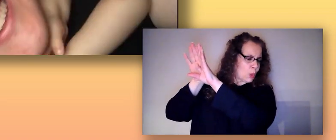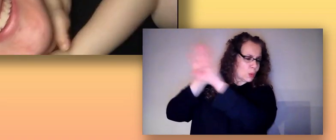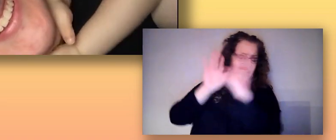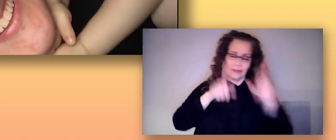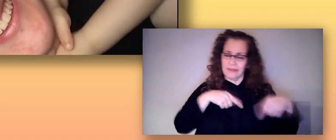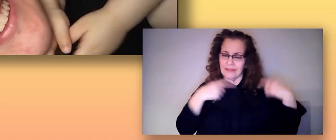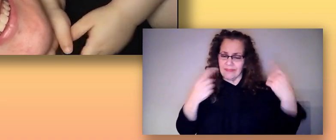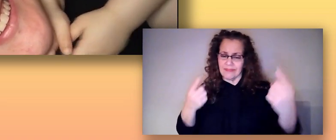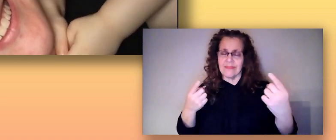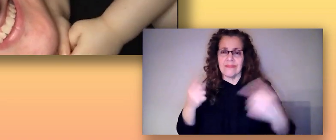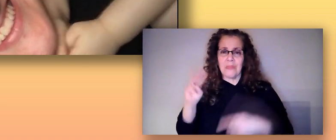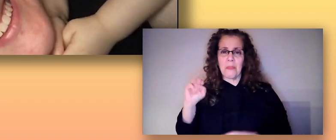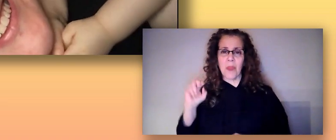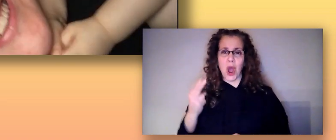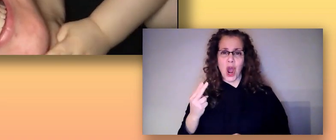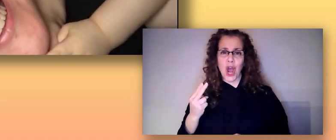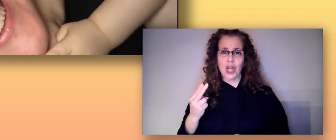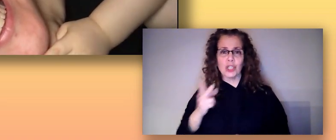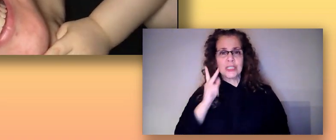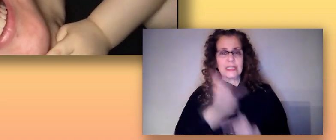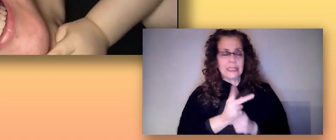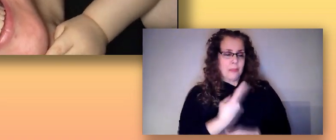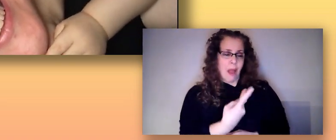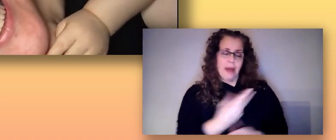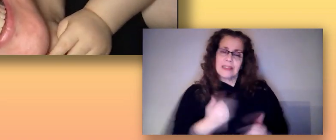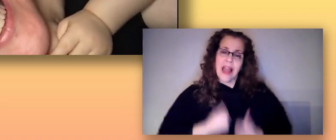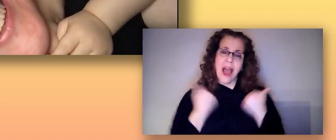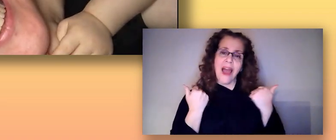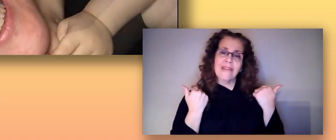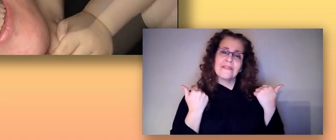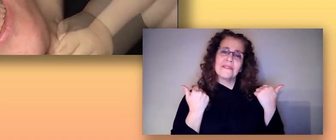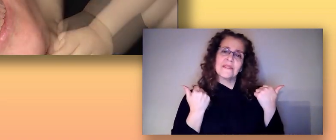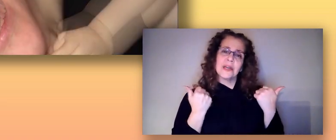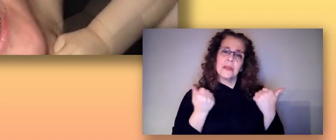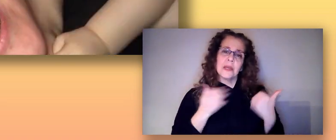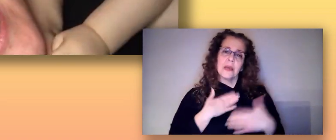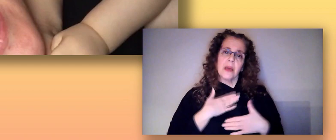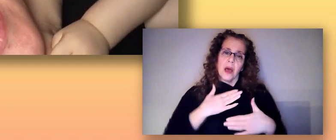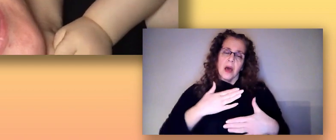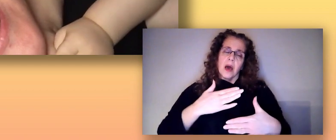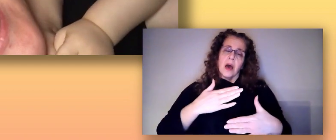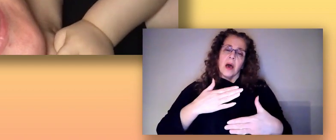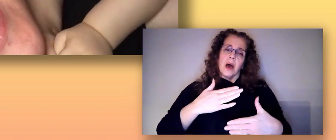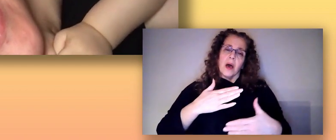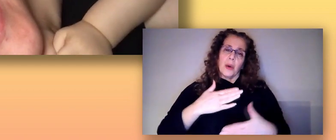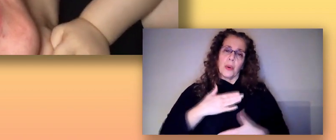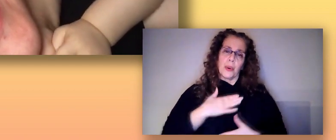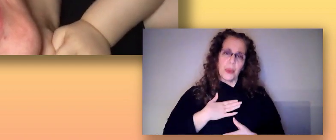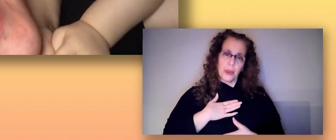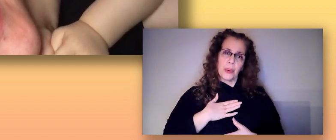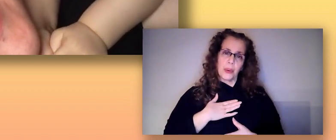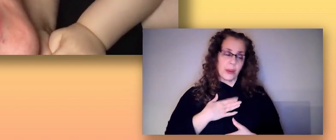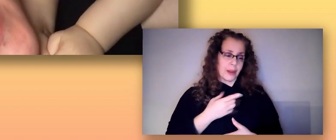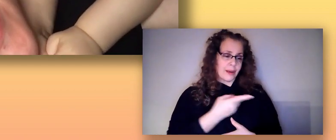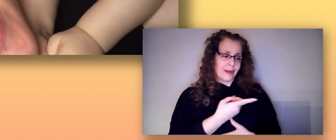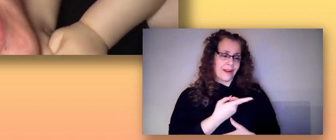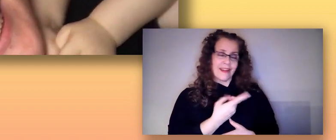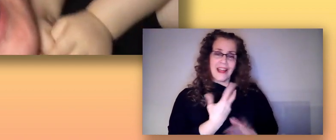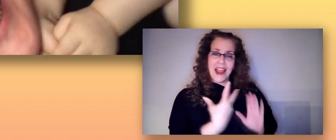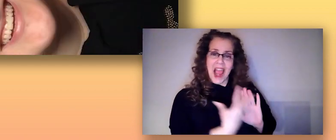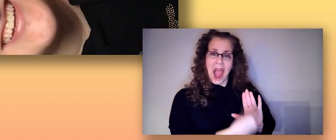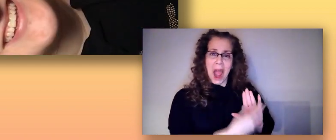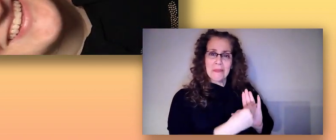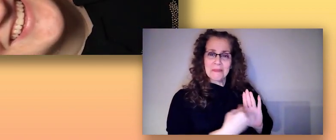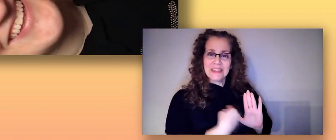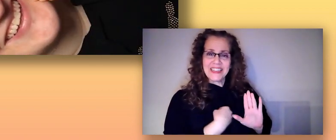alive. I sighed a sigh as great as sighs can sigh, and then you sighed a baby